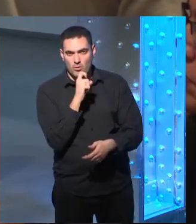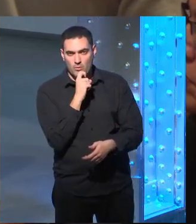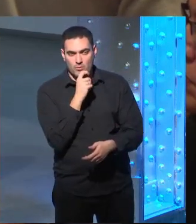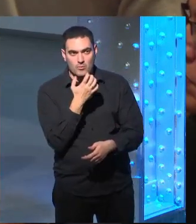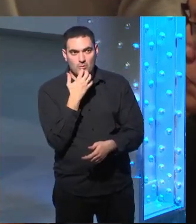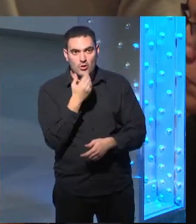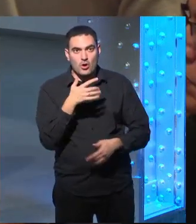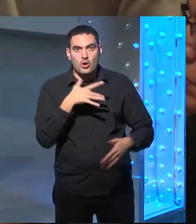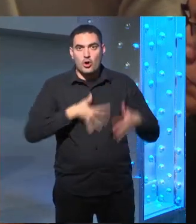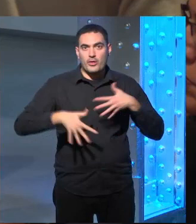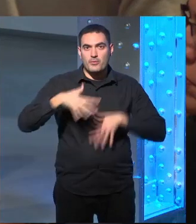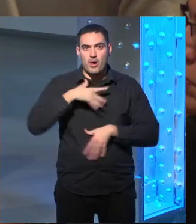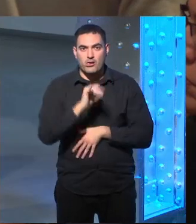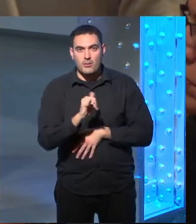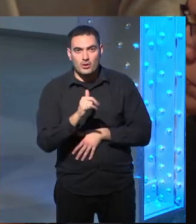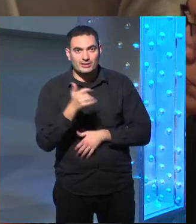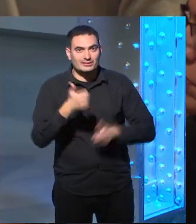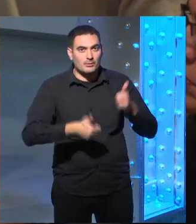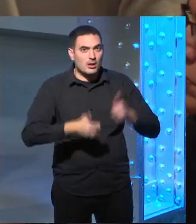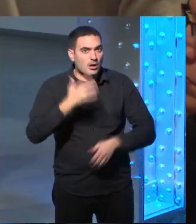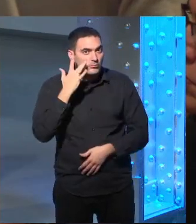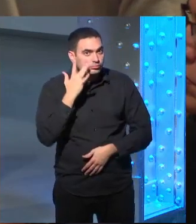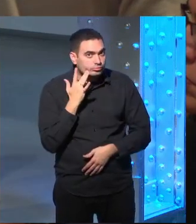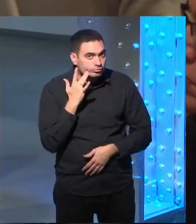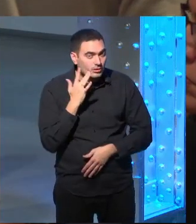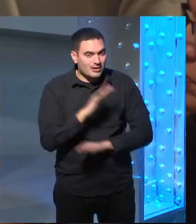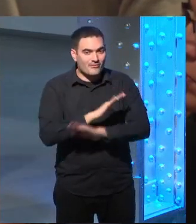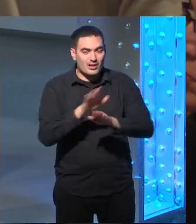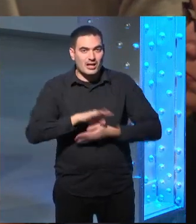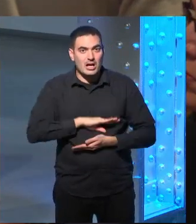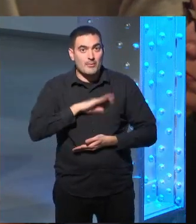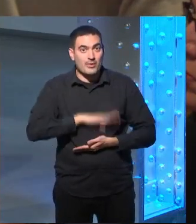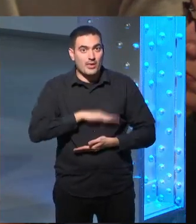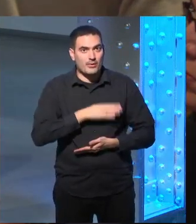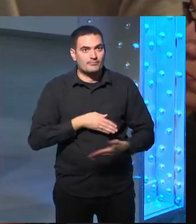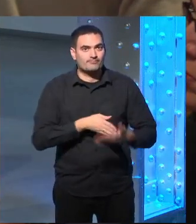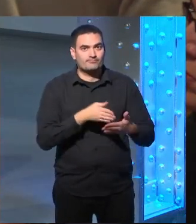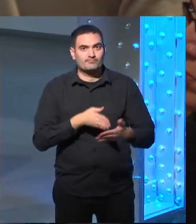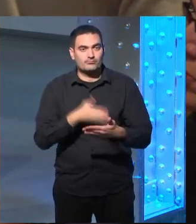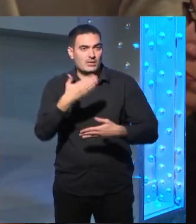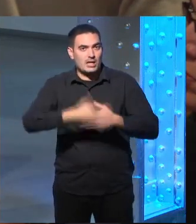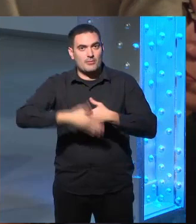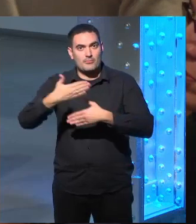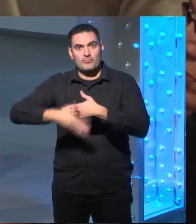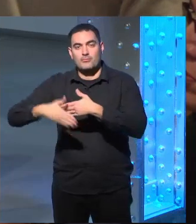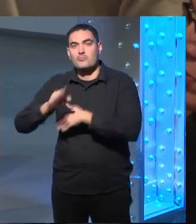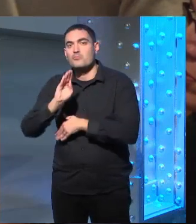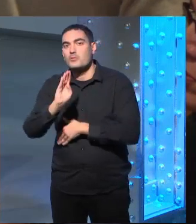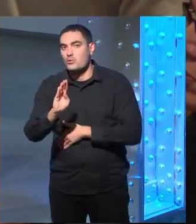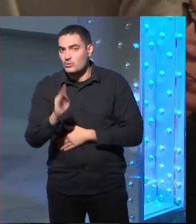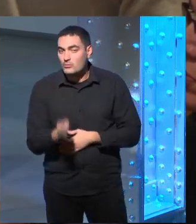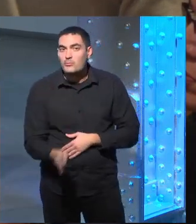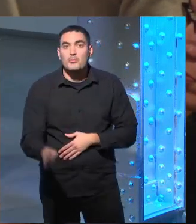the students get a lot of knowledge, but when we talk about the exam itself, we're limiting them in their